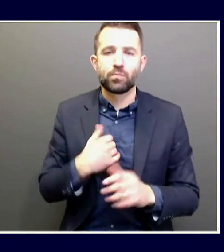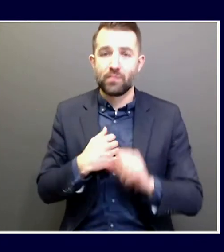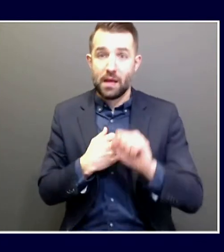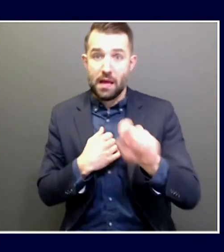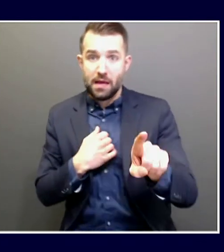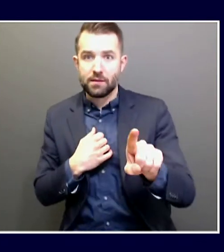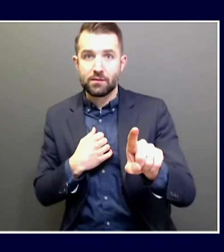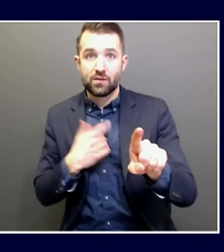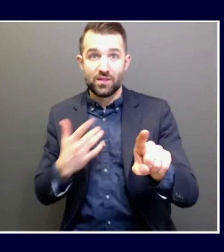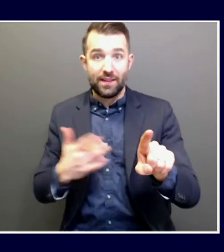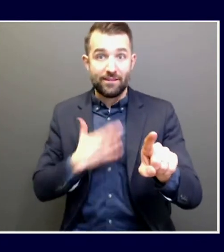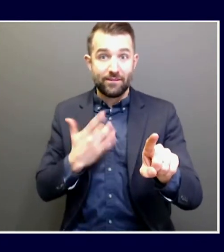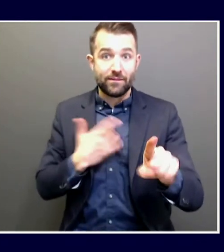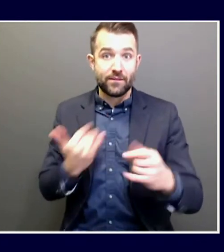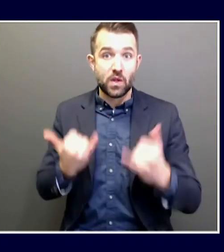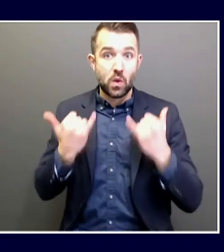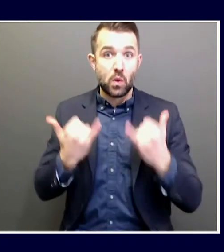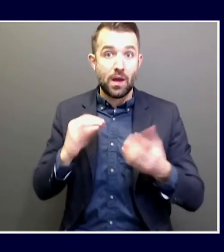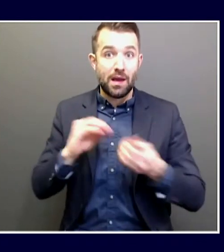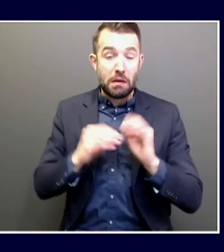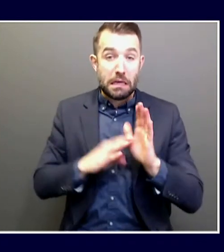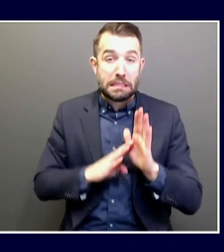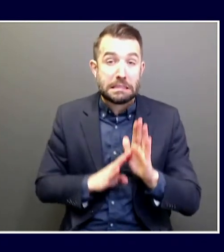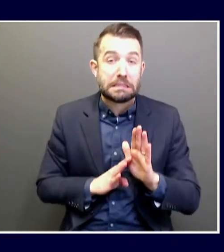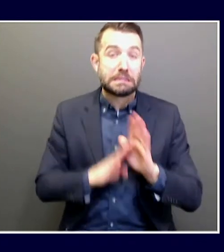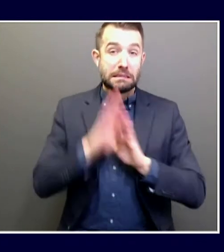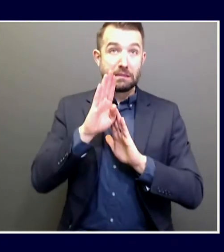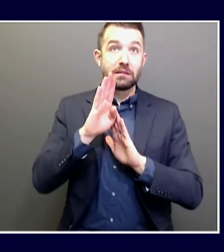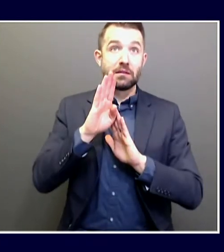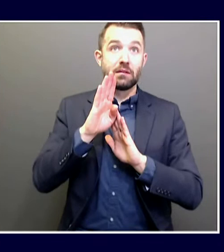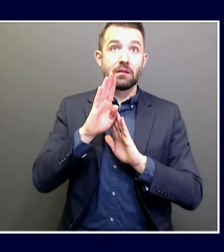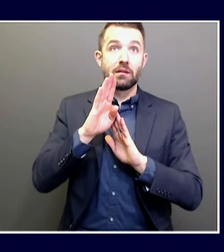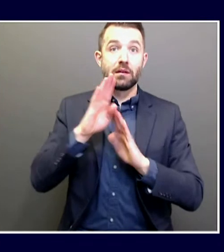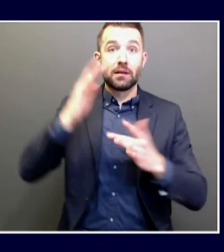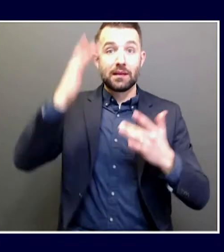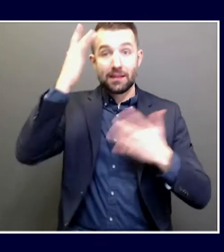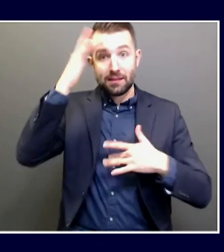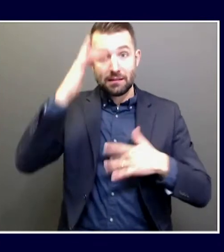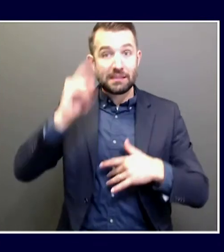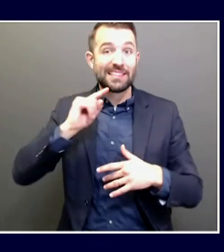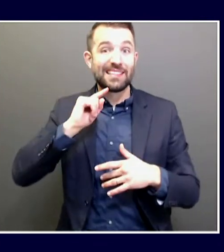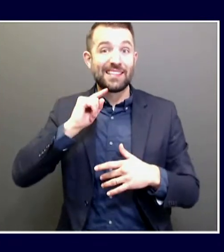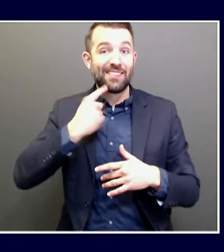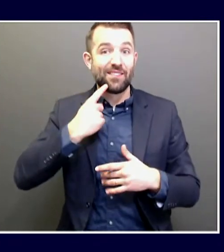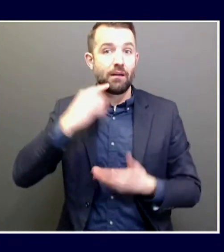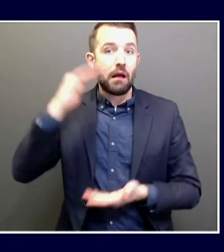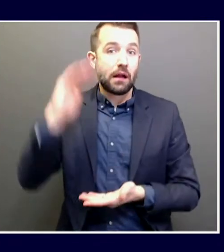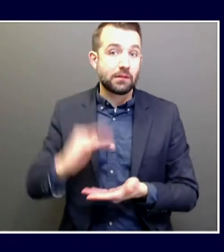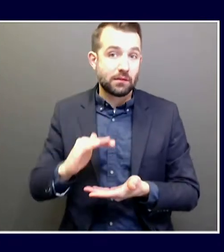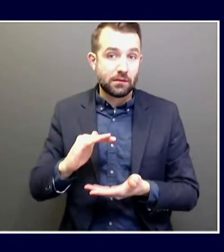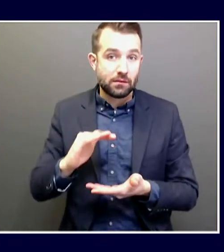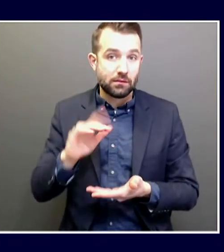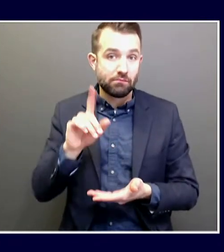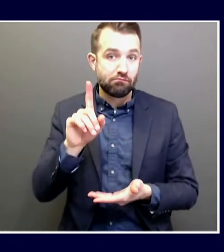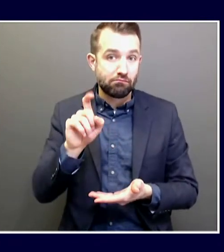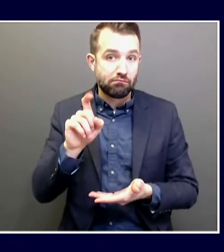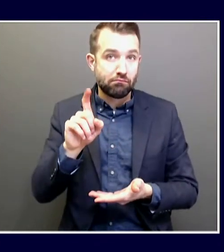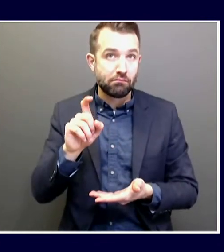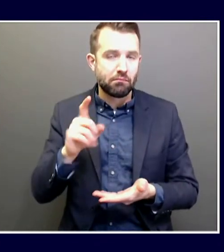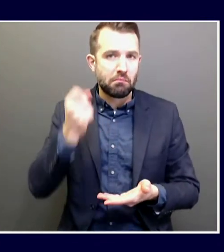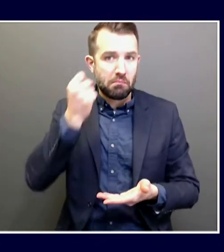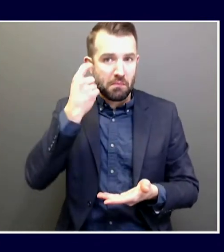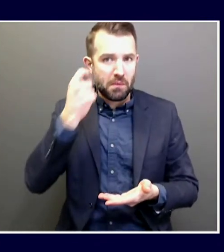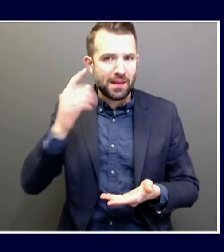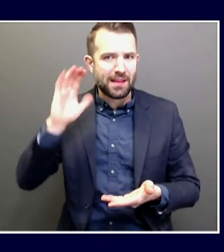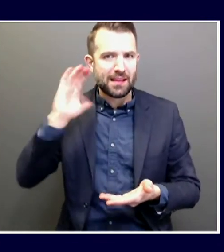is less? And we're seeing people show up to the hospital with other things than just testing positive for COVID? I want to make sure I understand what's happening right now with our